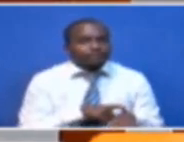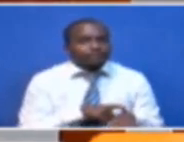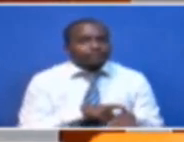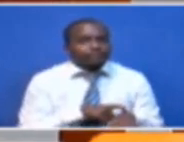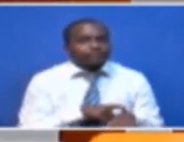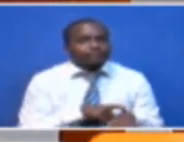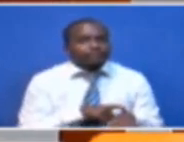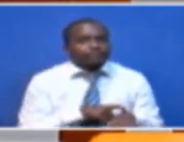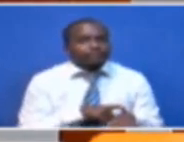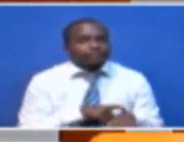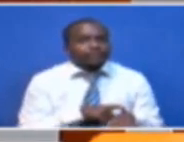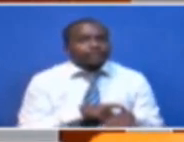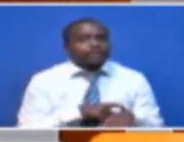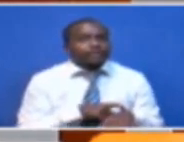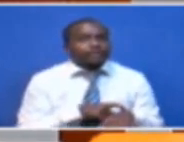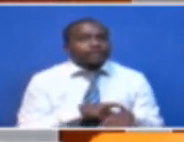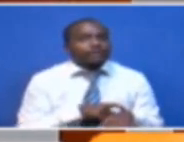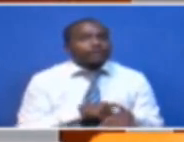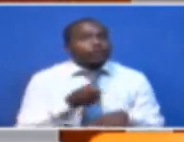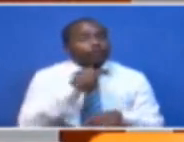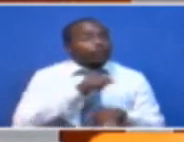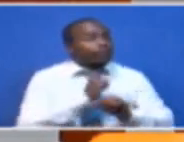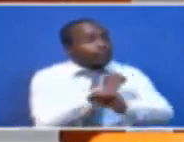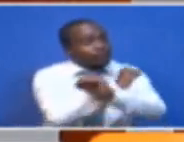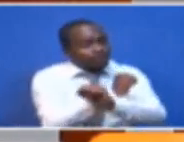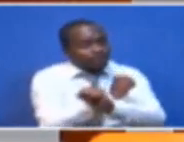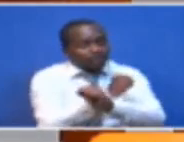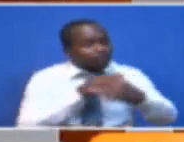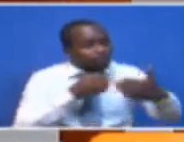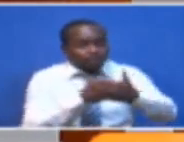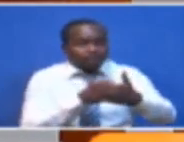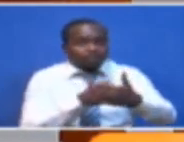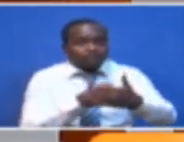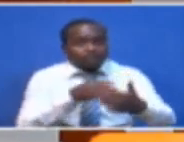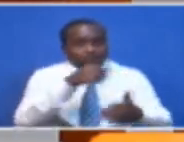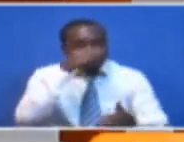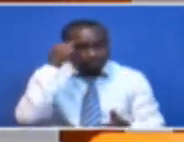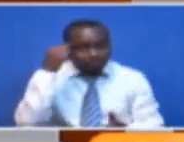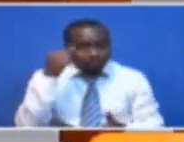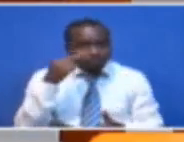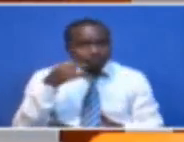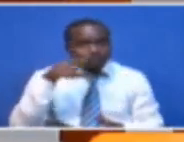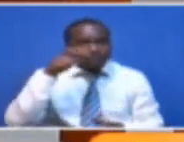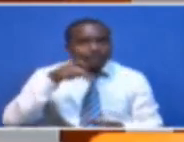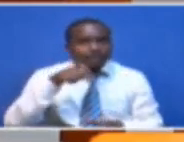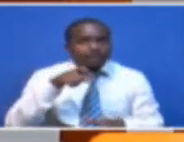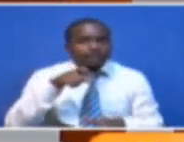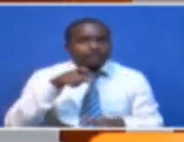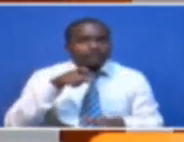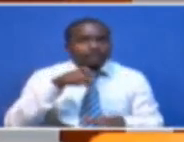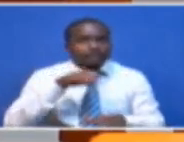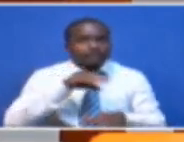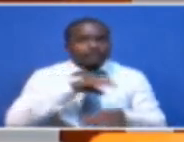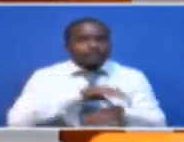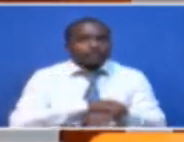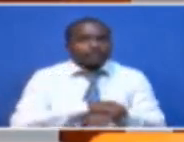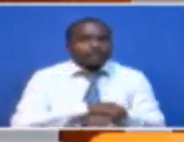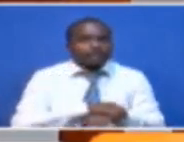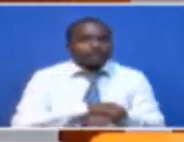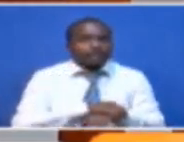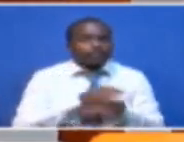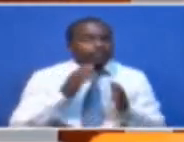immediately. In fact, we were restraining him because we had to get Brigadier Musomba from